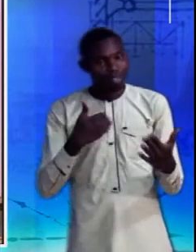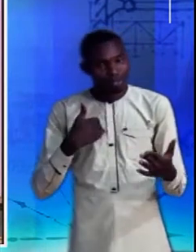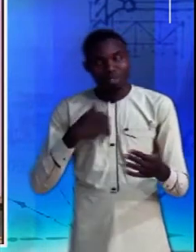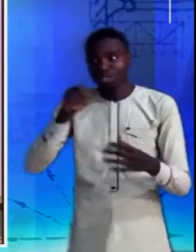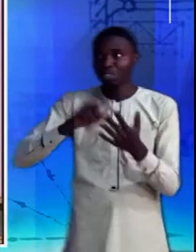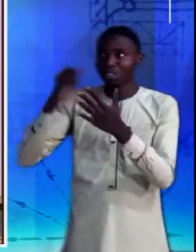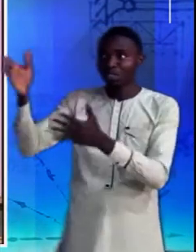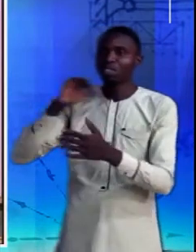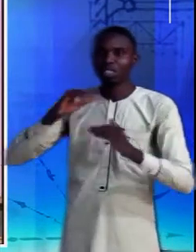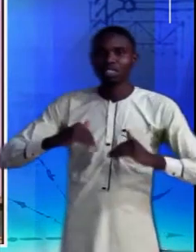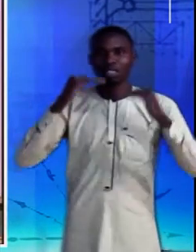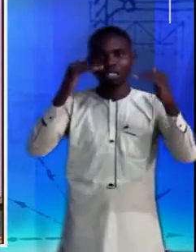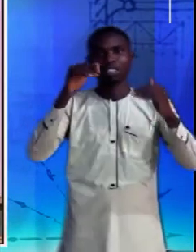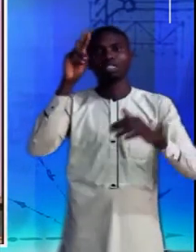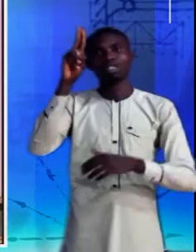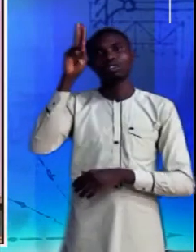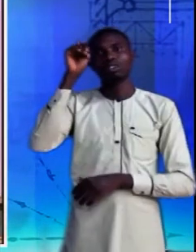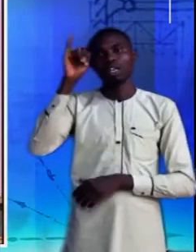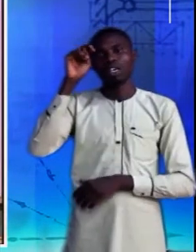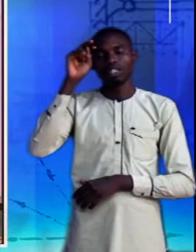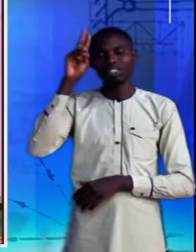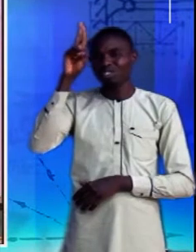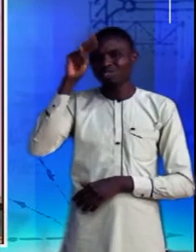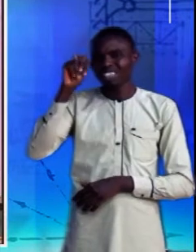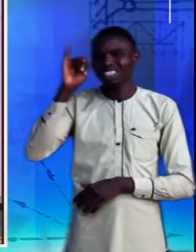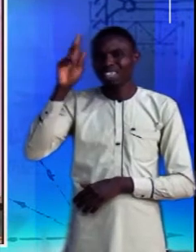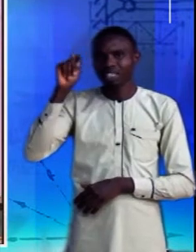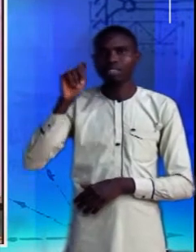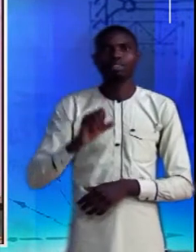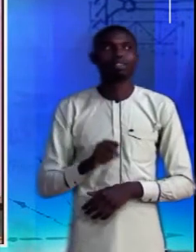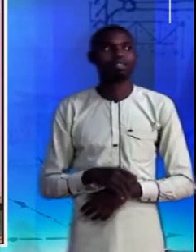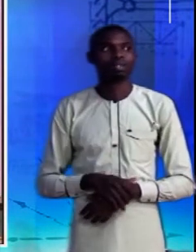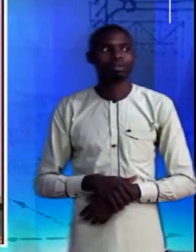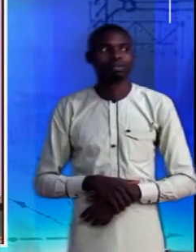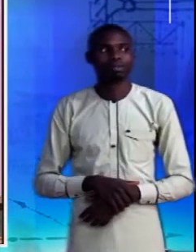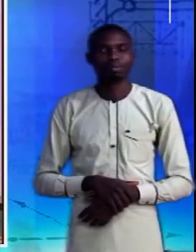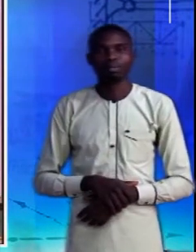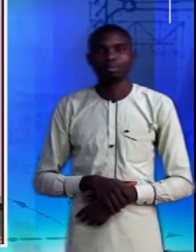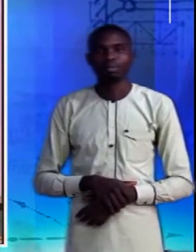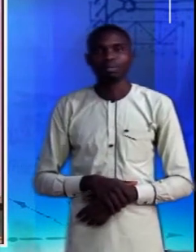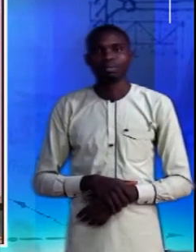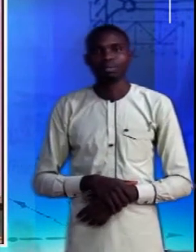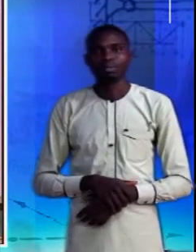used to express